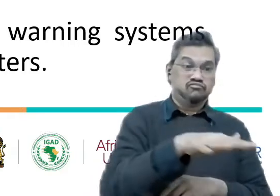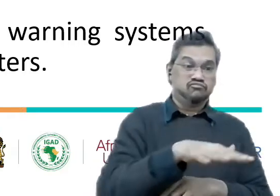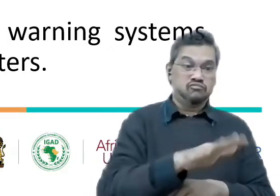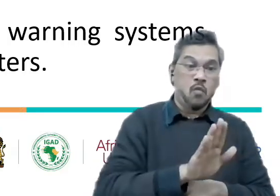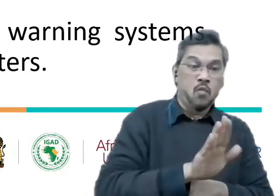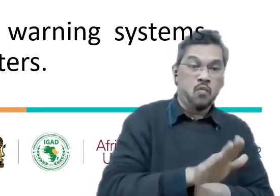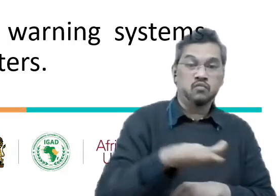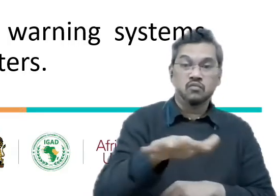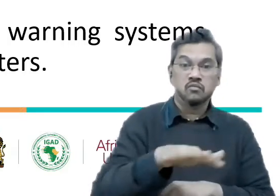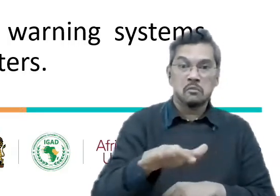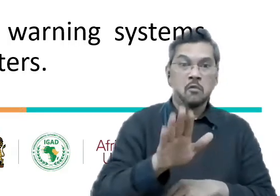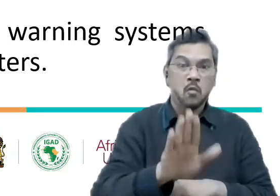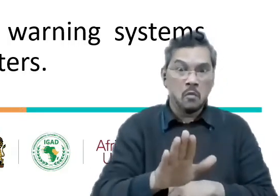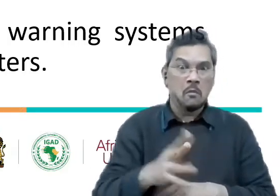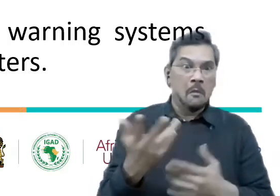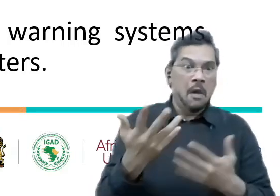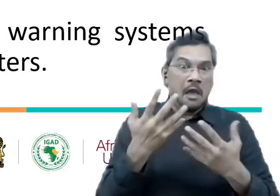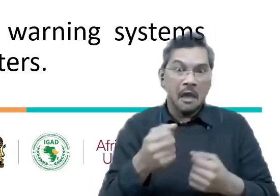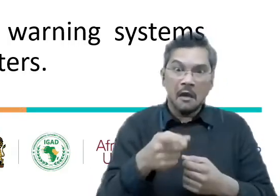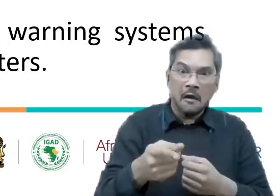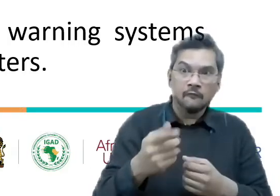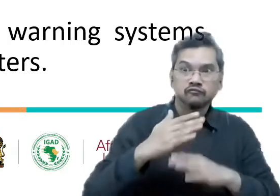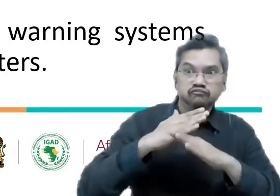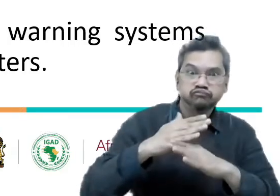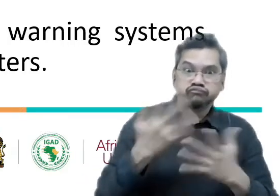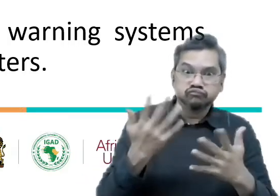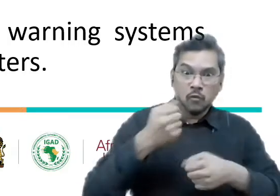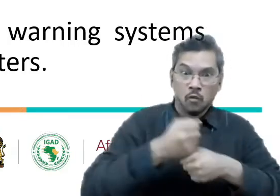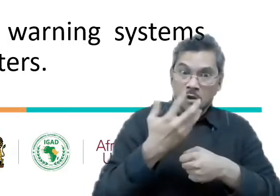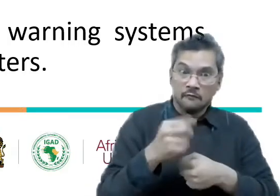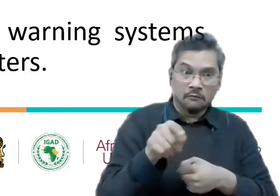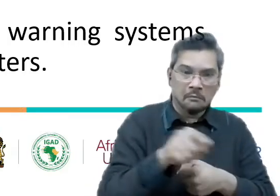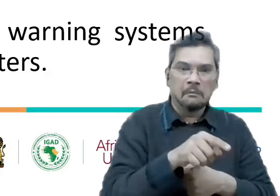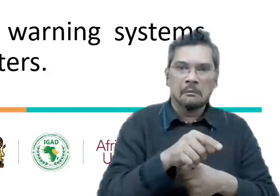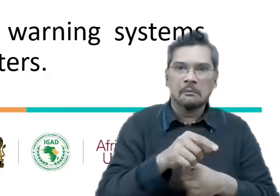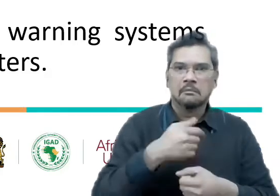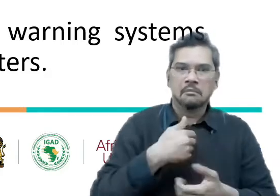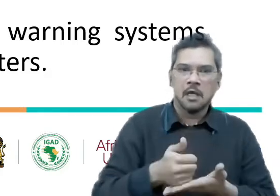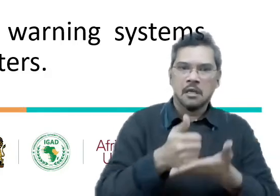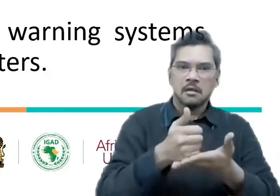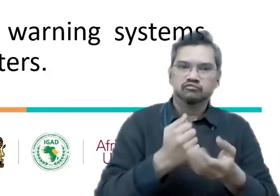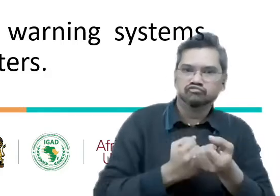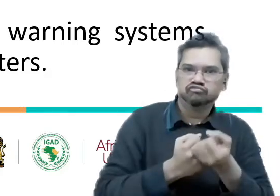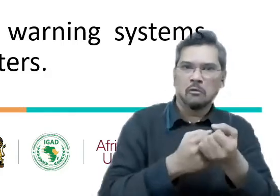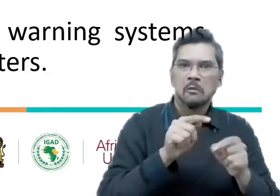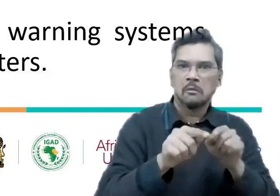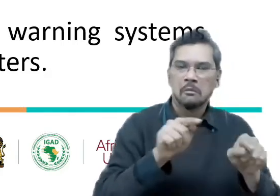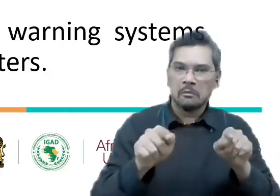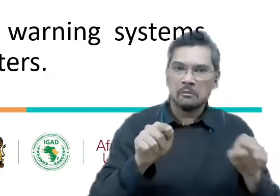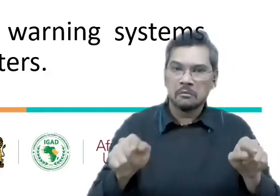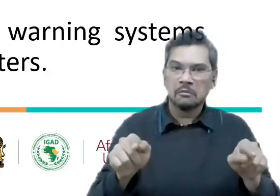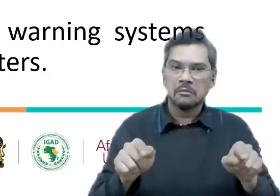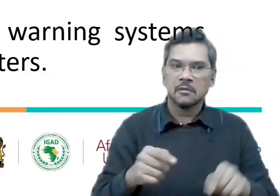making. And of course, we know that these communities are endowed with indigenous early warning systems that can ensure